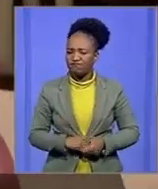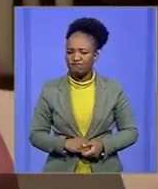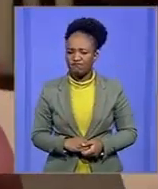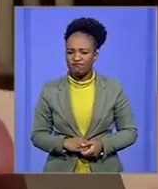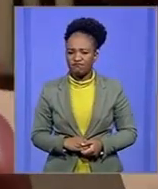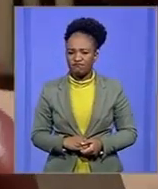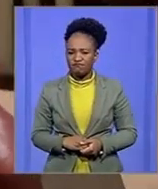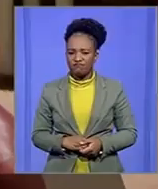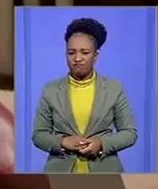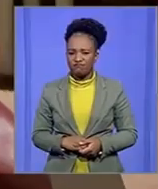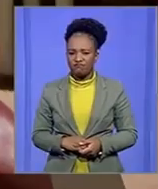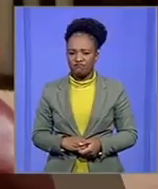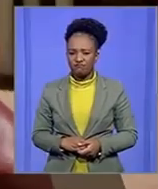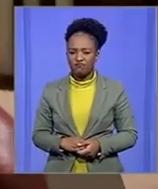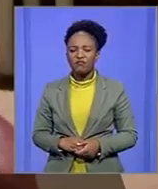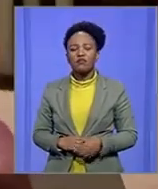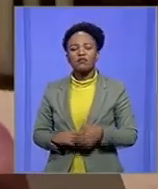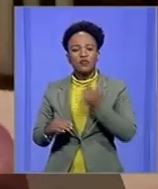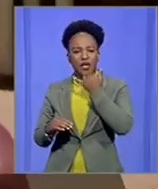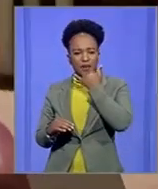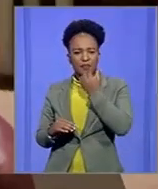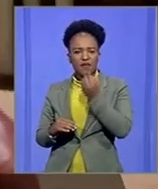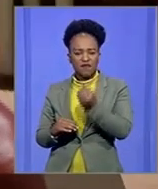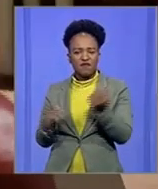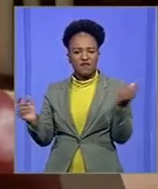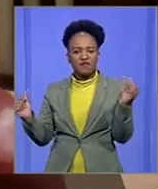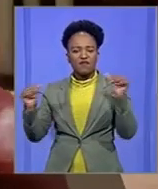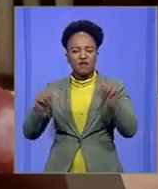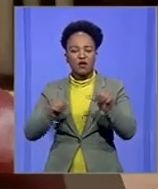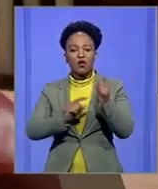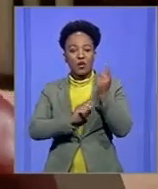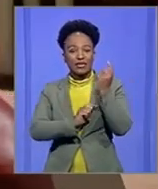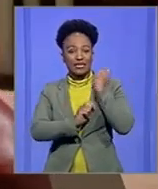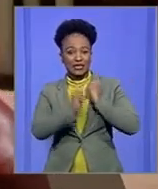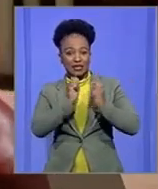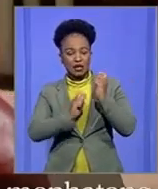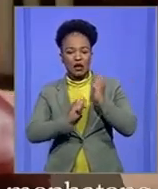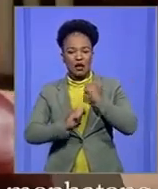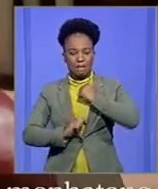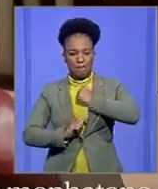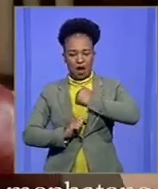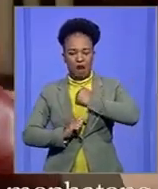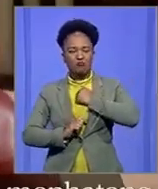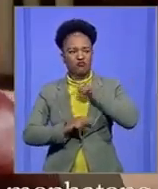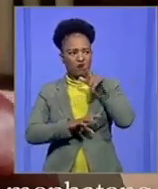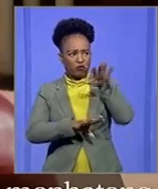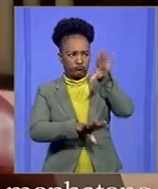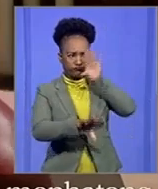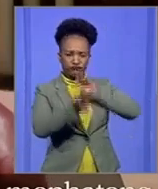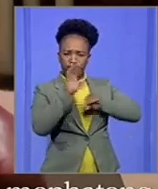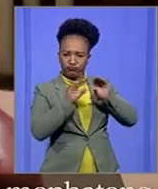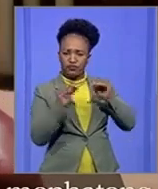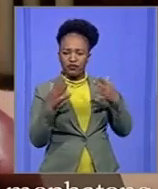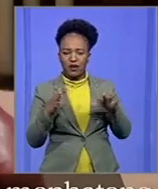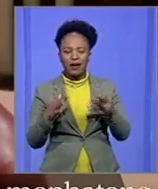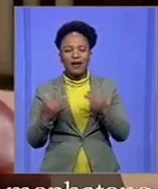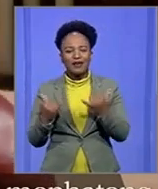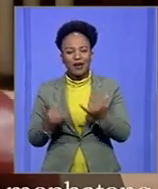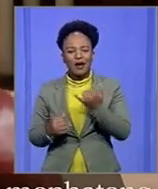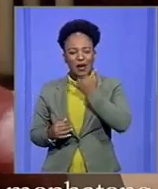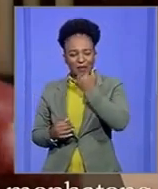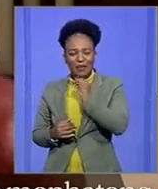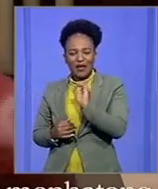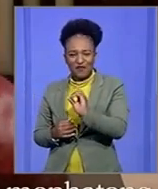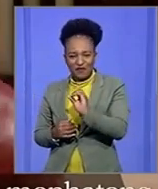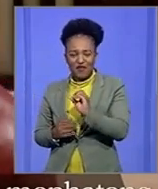tlile ka mo ga boela ka go ya komeng close ya setšo tsa ko heso so the way o le ka teng ke thabile and then ke sa tlo thaba